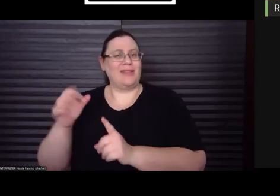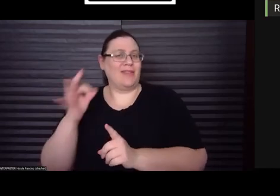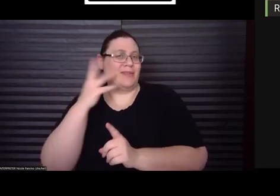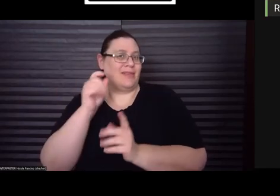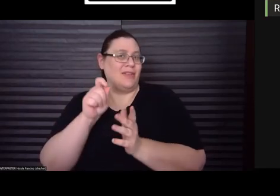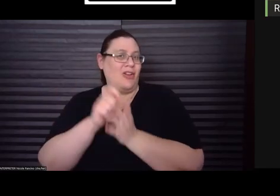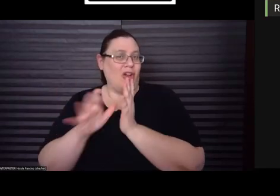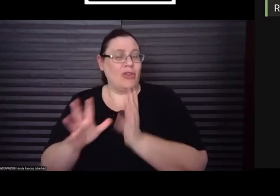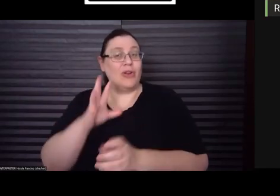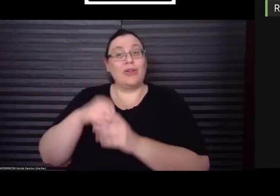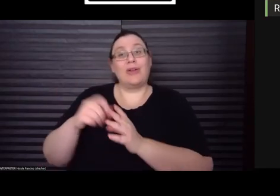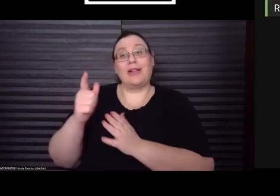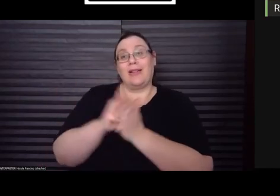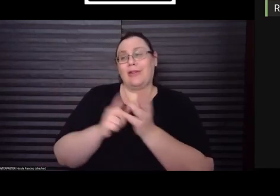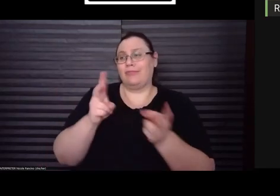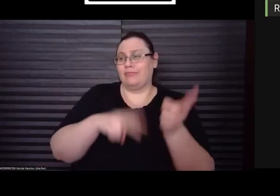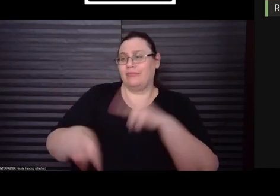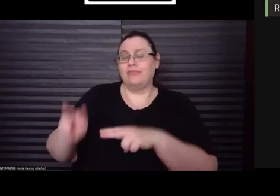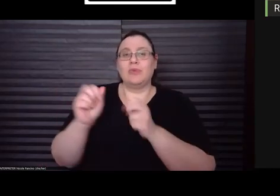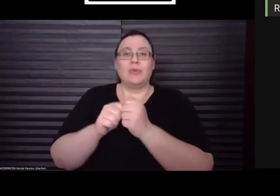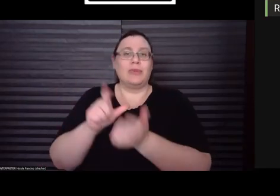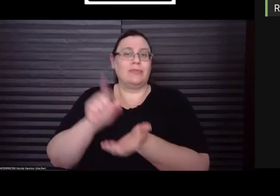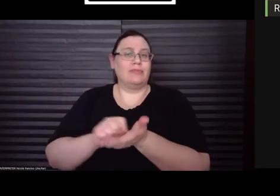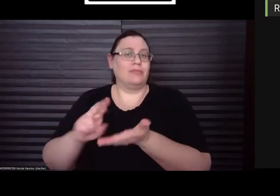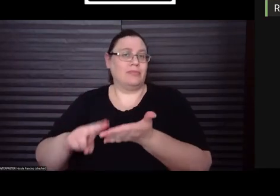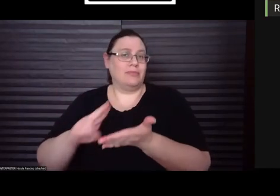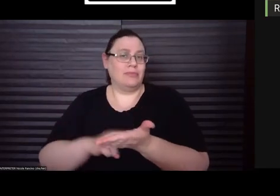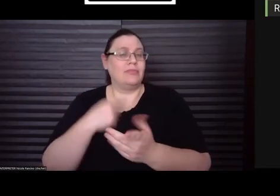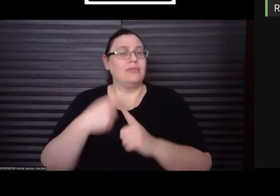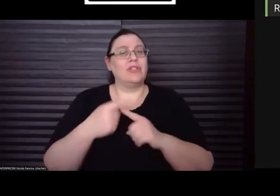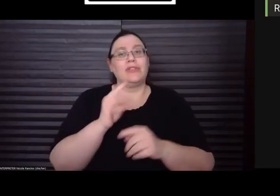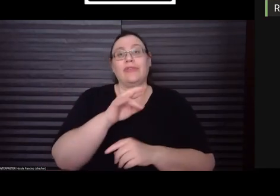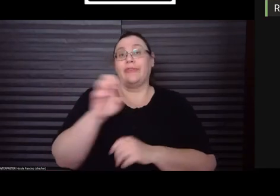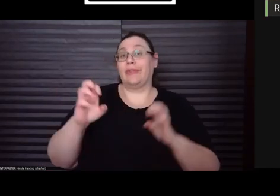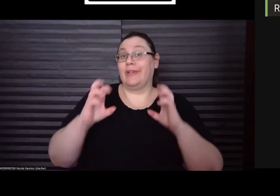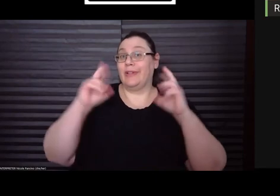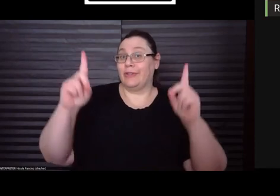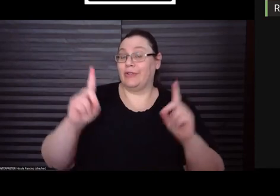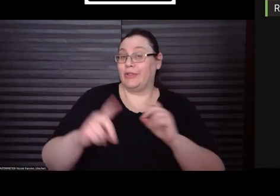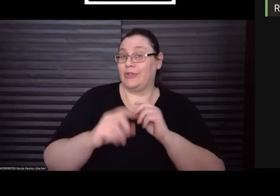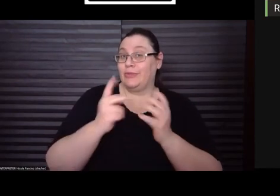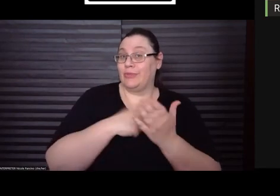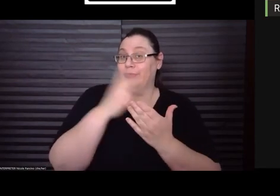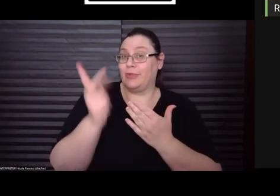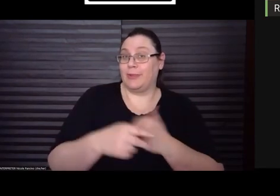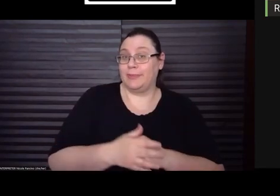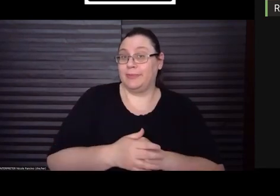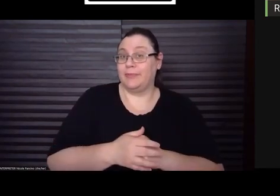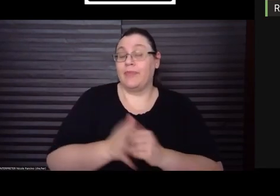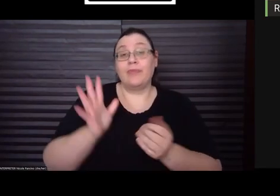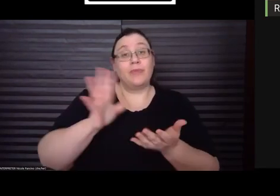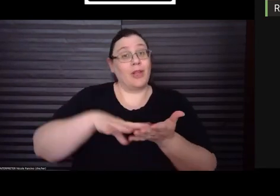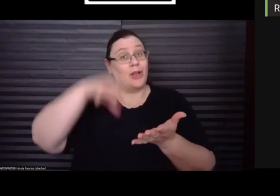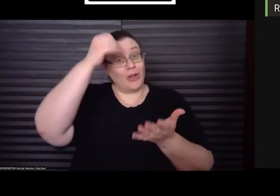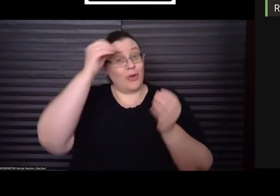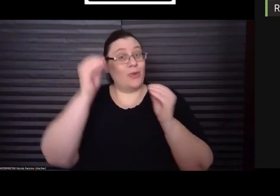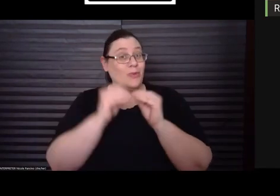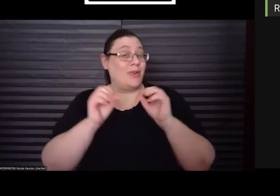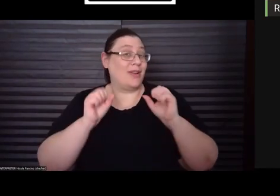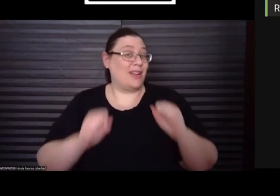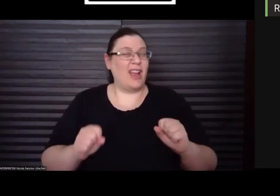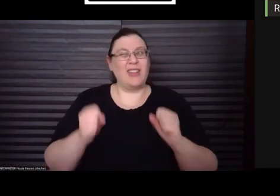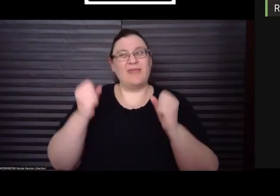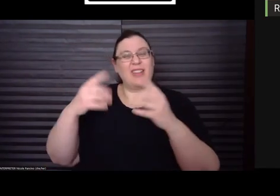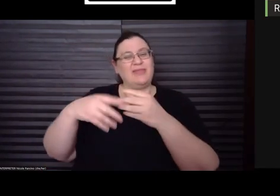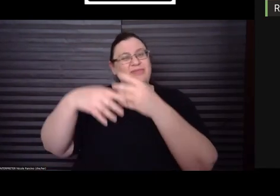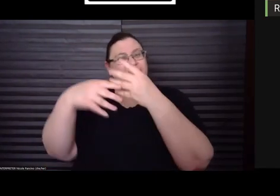being an author, including legal reviews of publishing contracts and free educational programming. You can learn more and find a